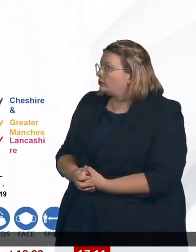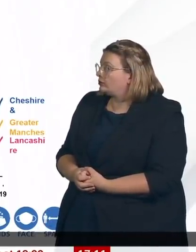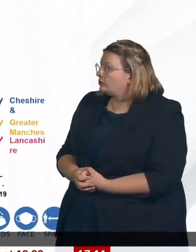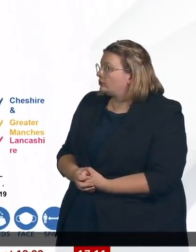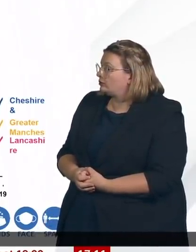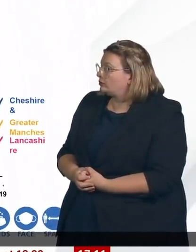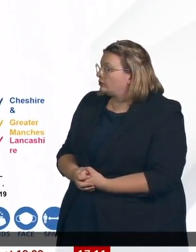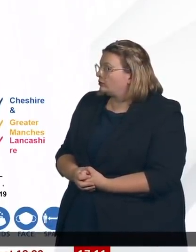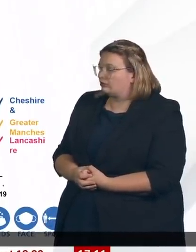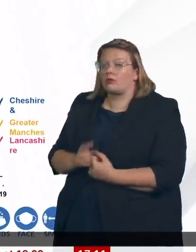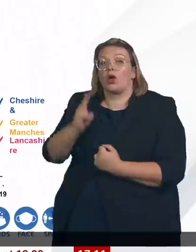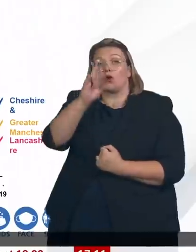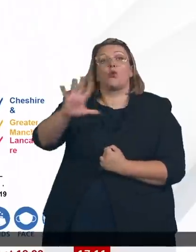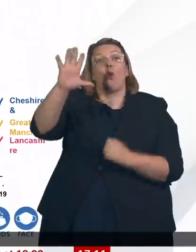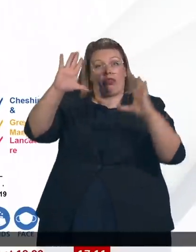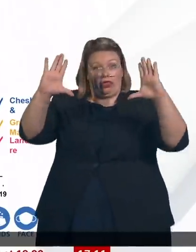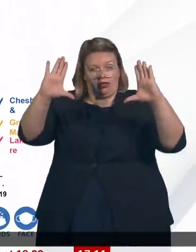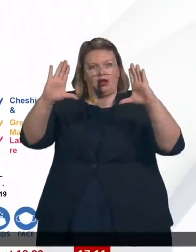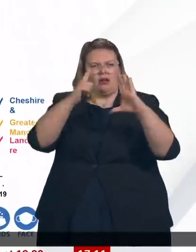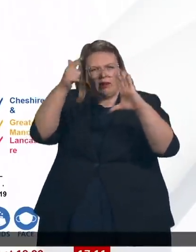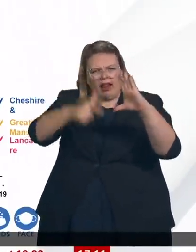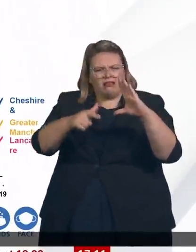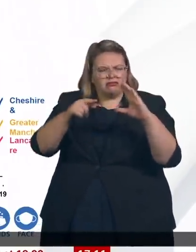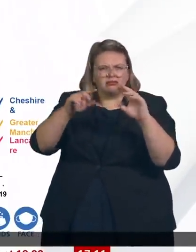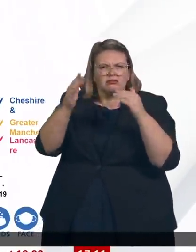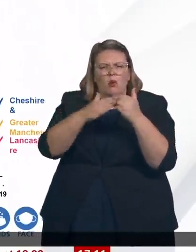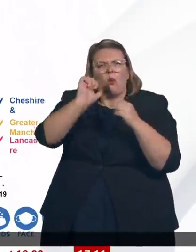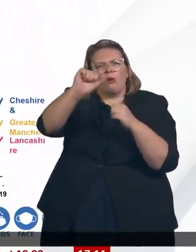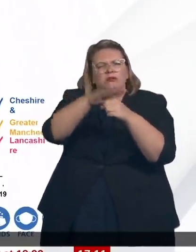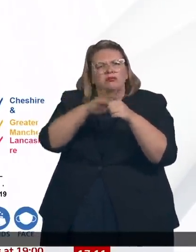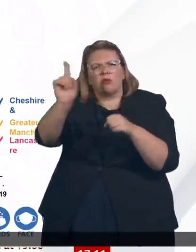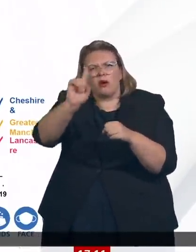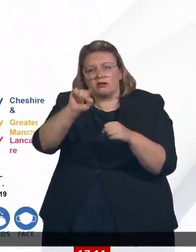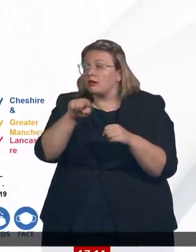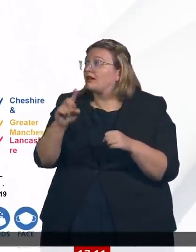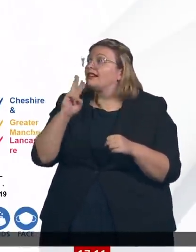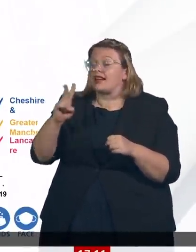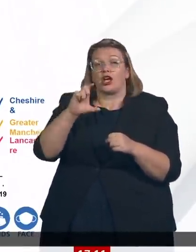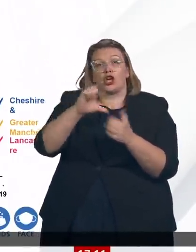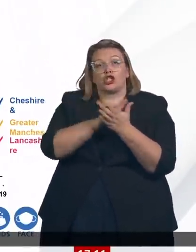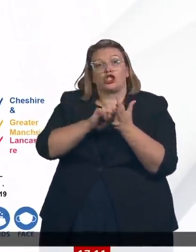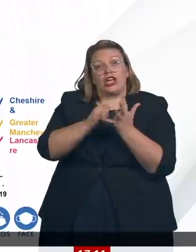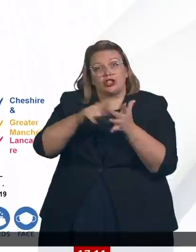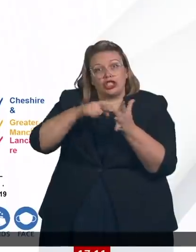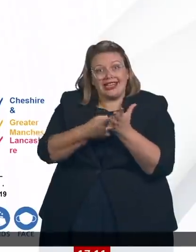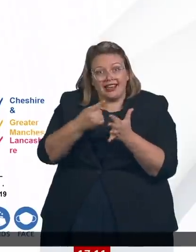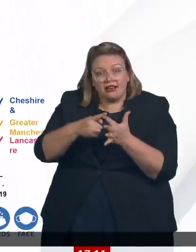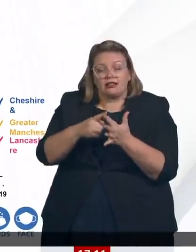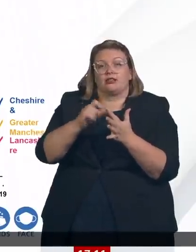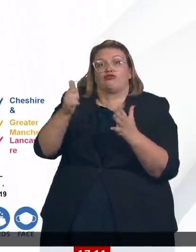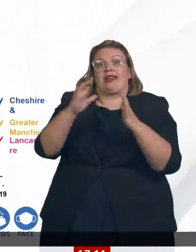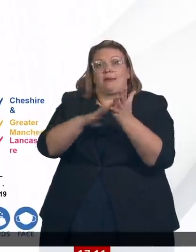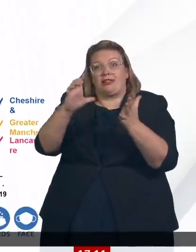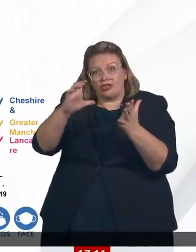Drilling down a little bit into the northwest, you can see Cheshire, Greater Manchester and Lancashire as